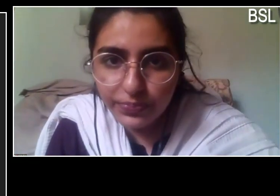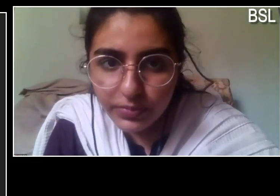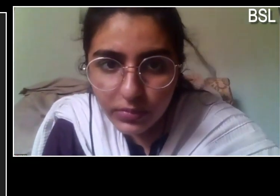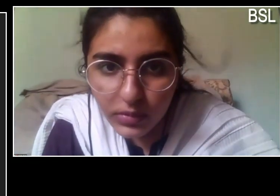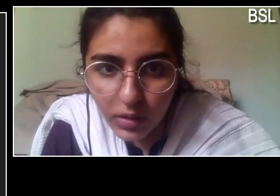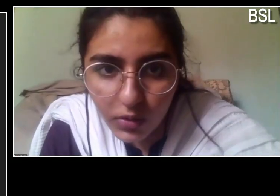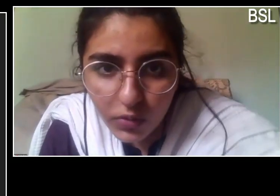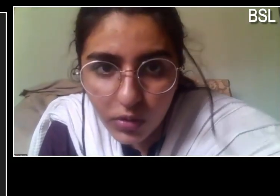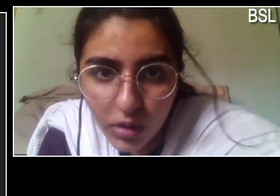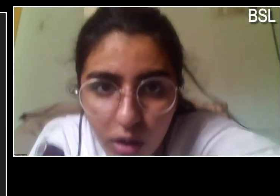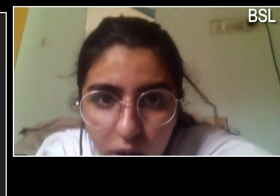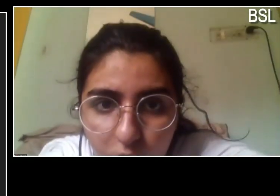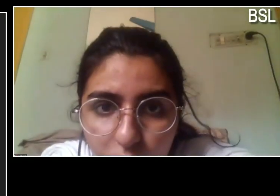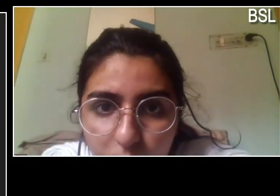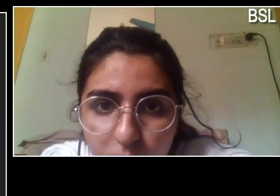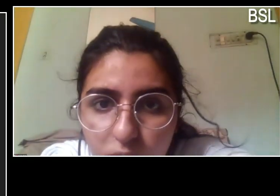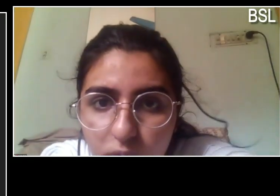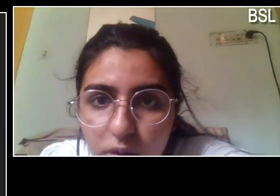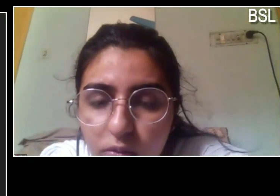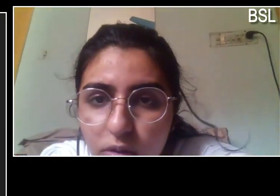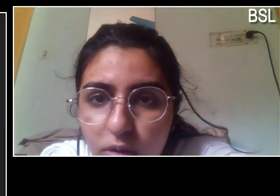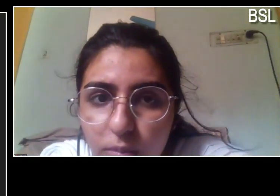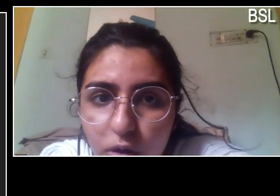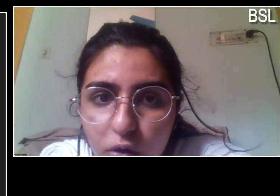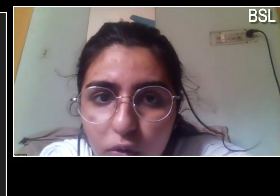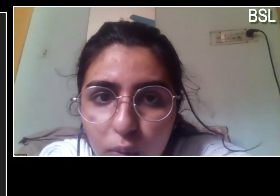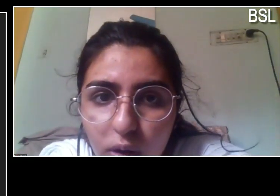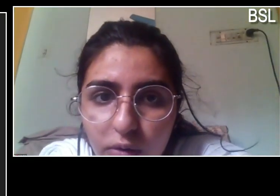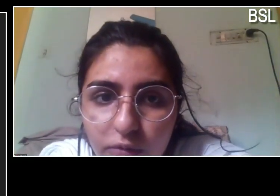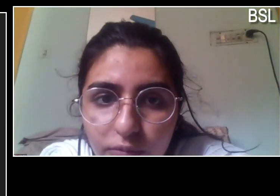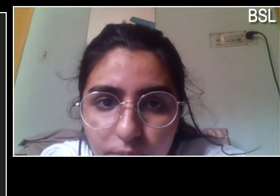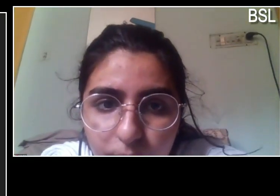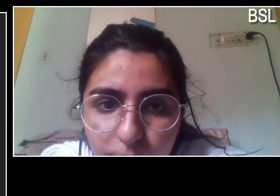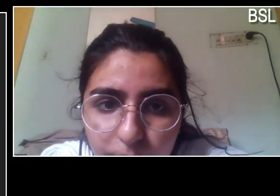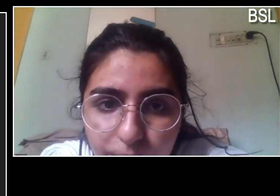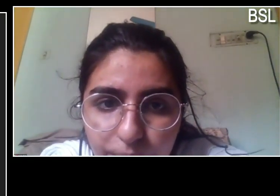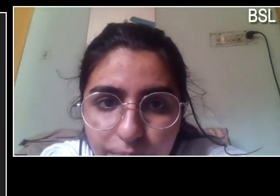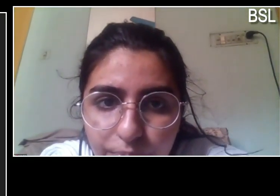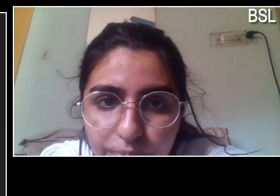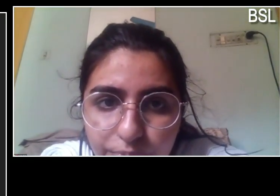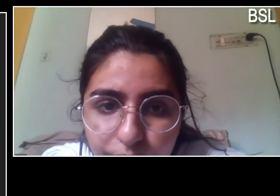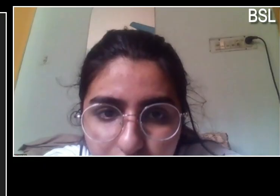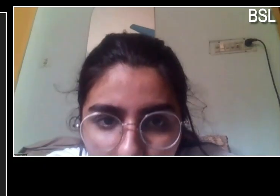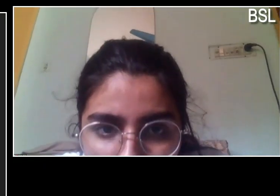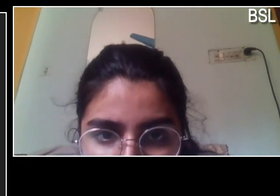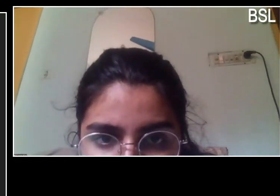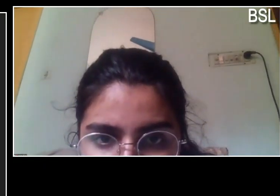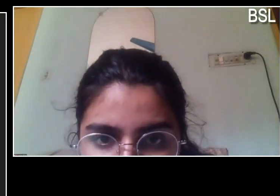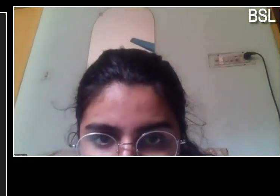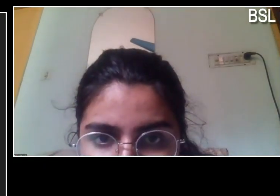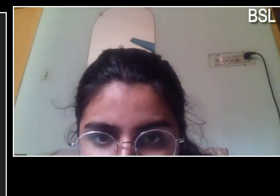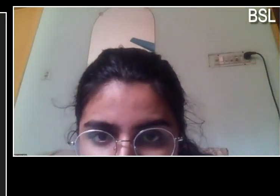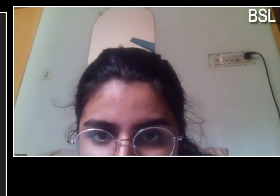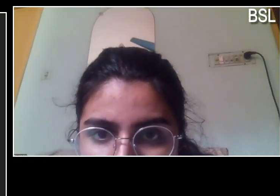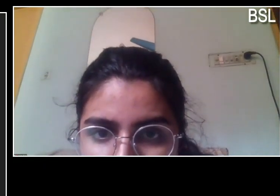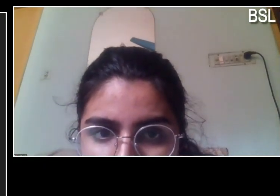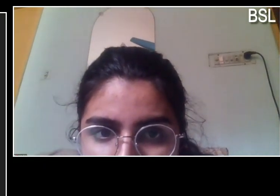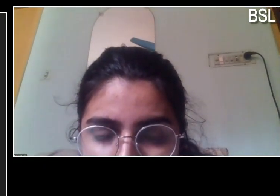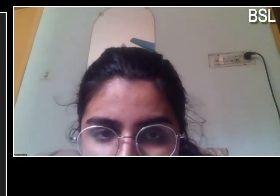impaired, how you have found the accessibility for person with disabilities